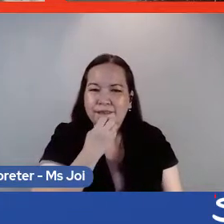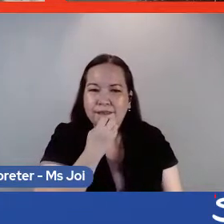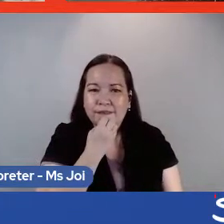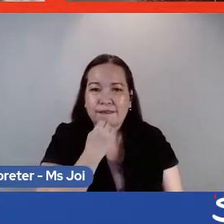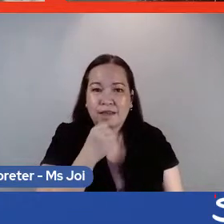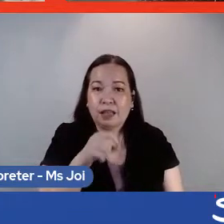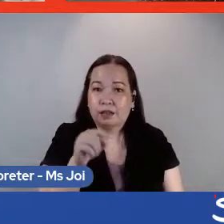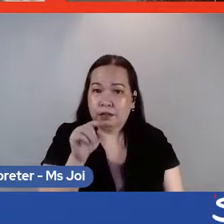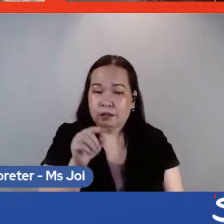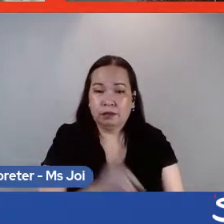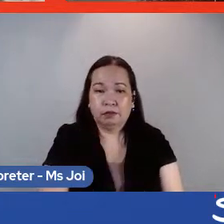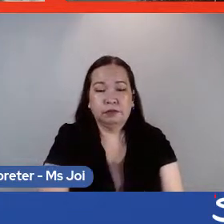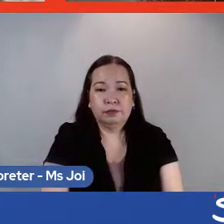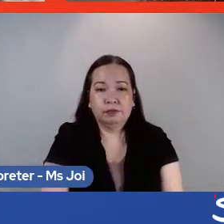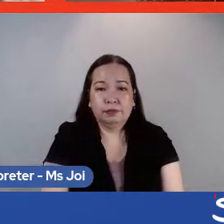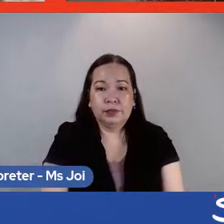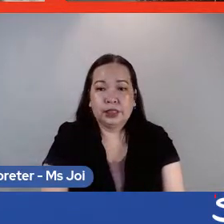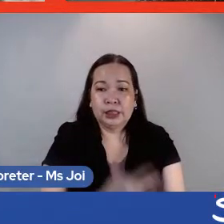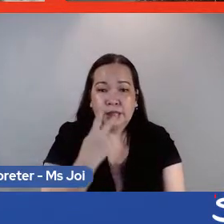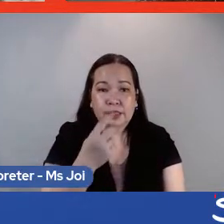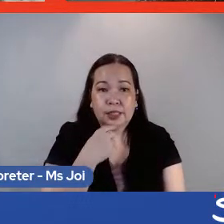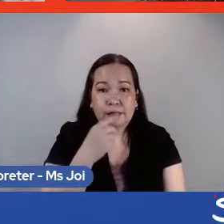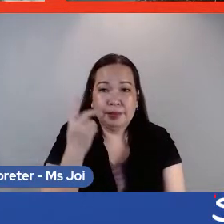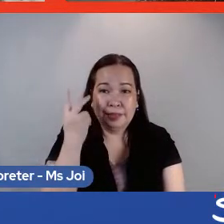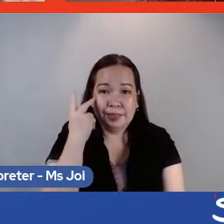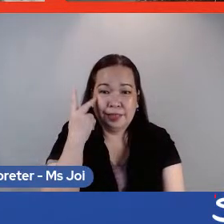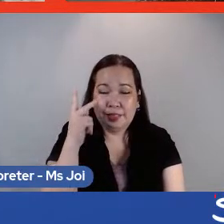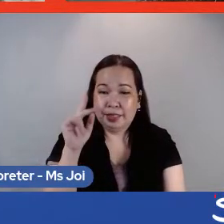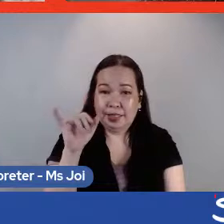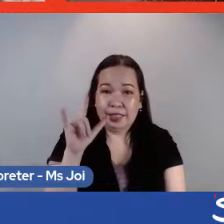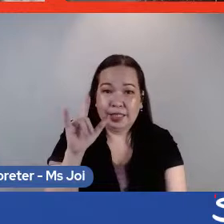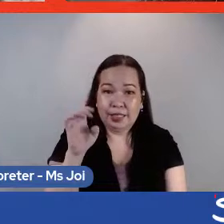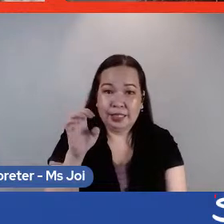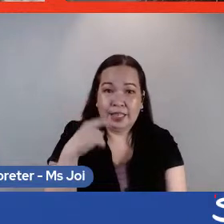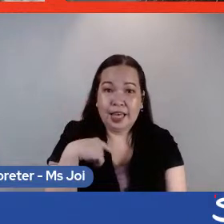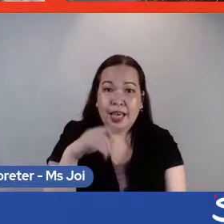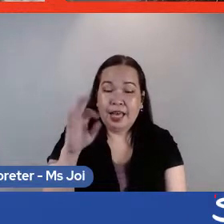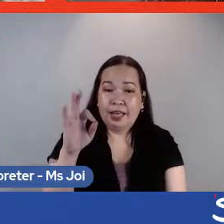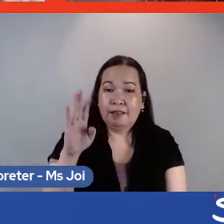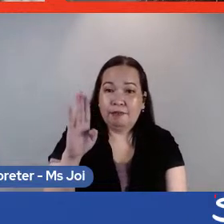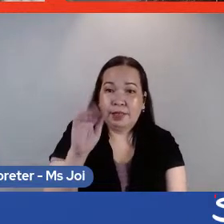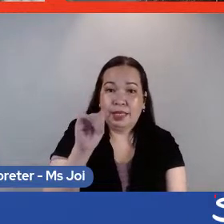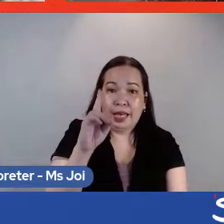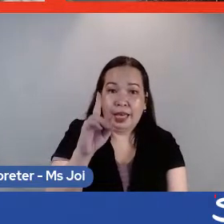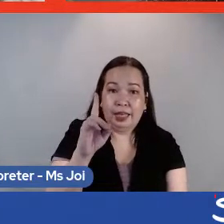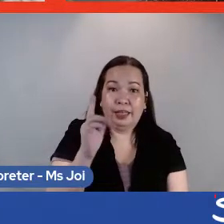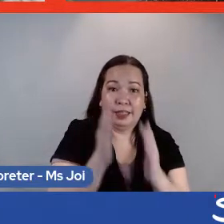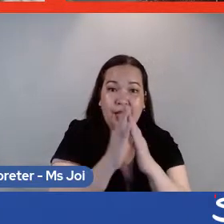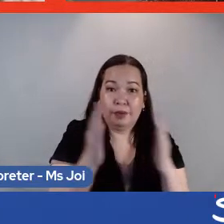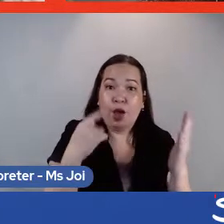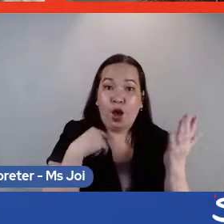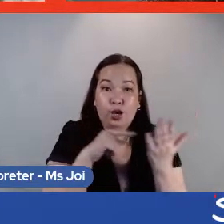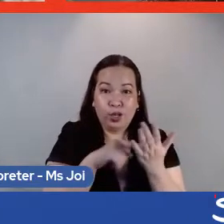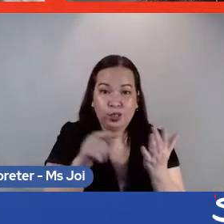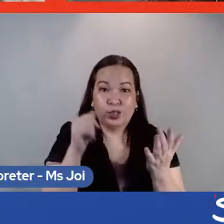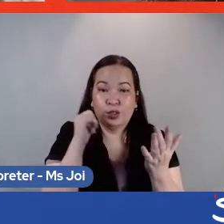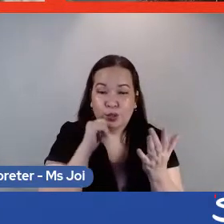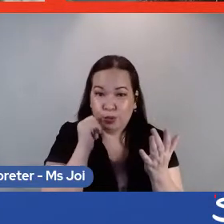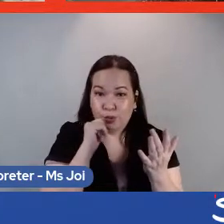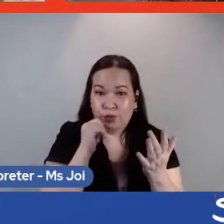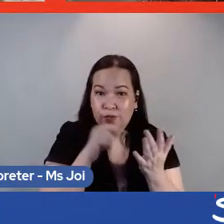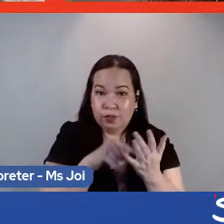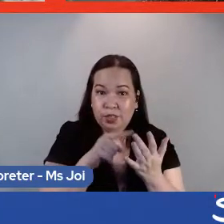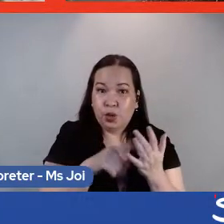look, Kylie showed it earlier, if you look at the FB ad library now, and I check all the dates, the